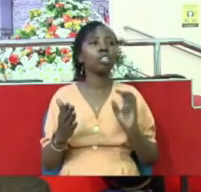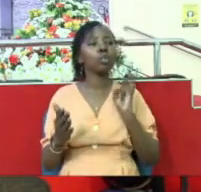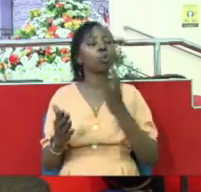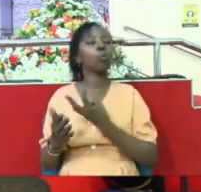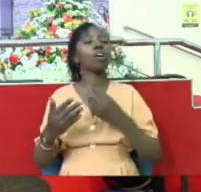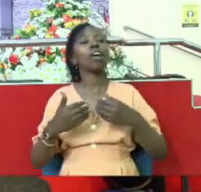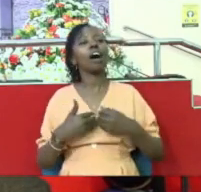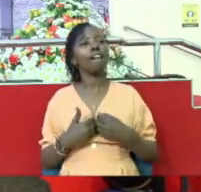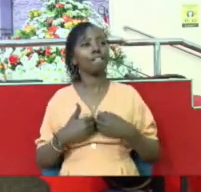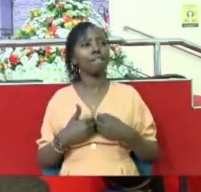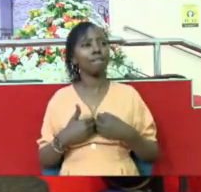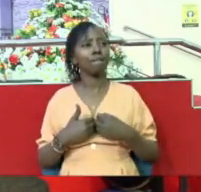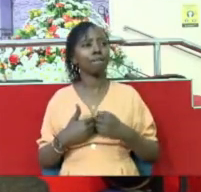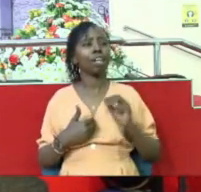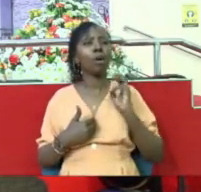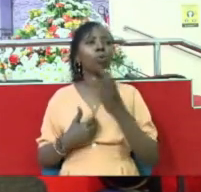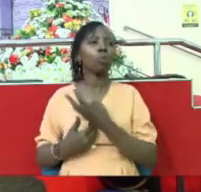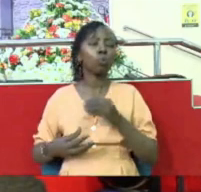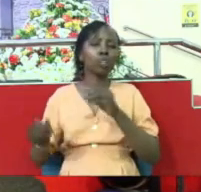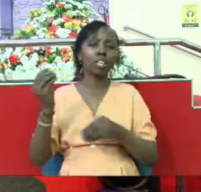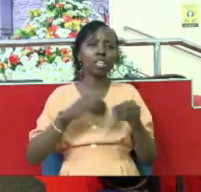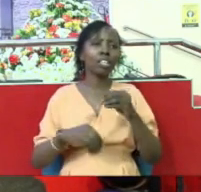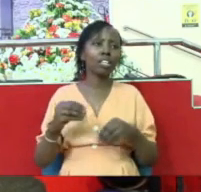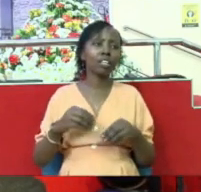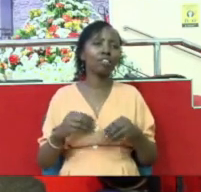We give from what we believe God is going to give us.